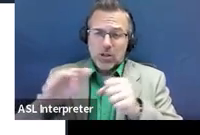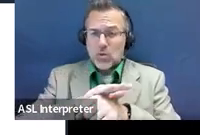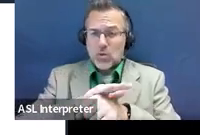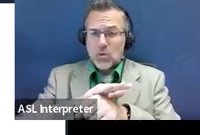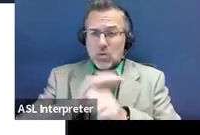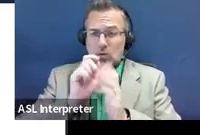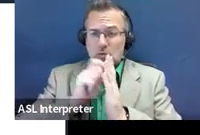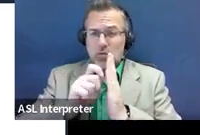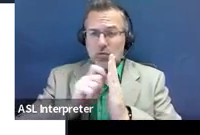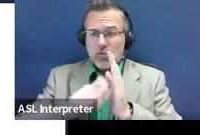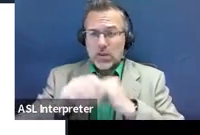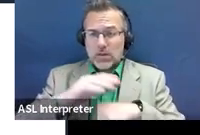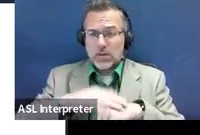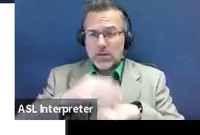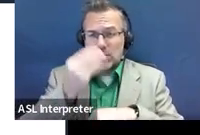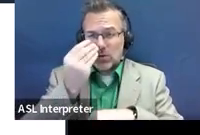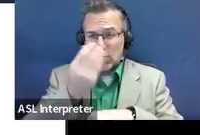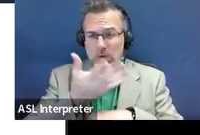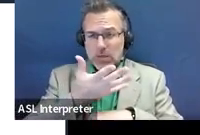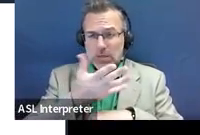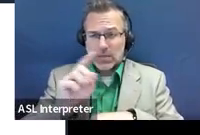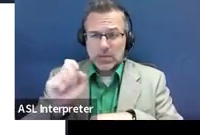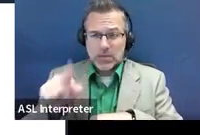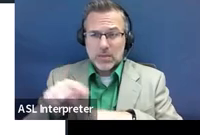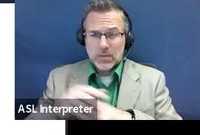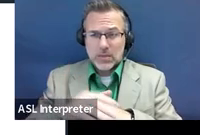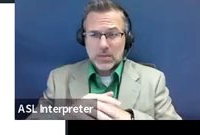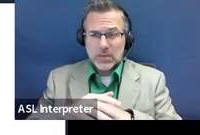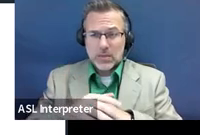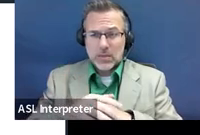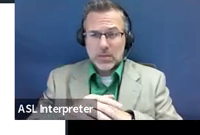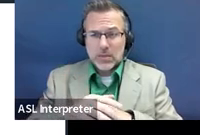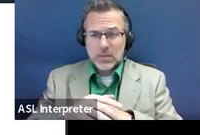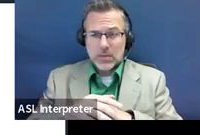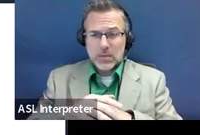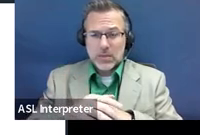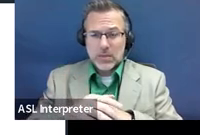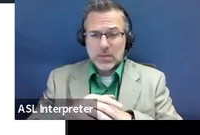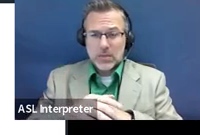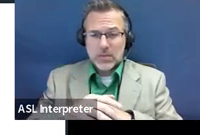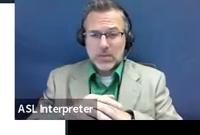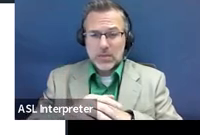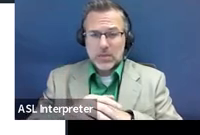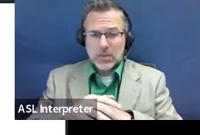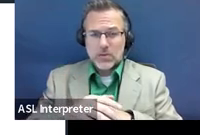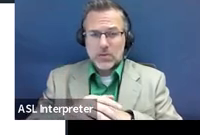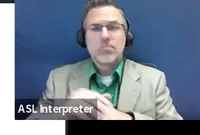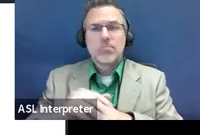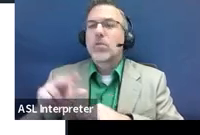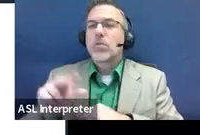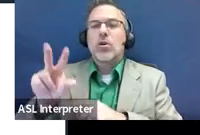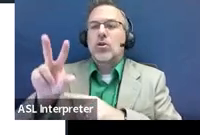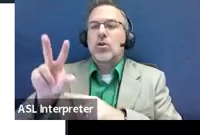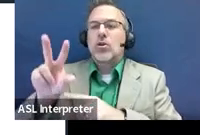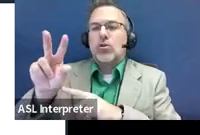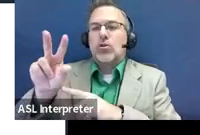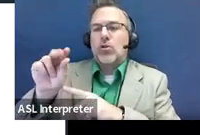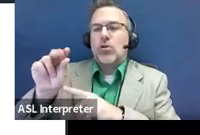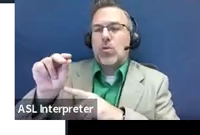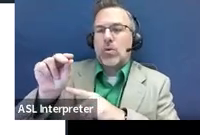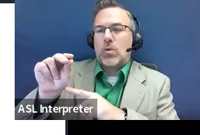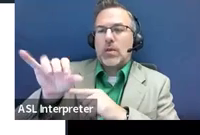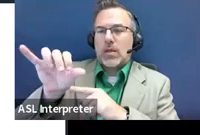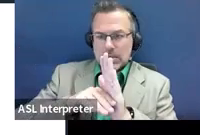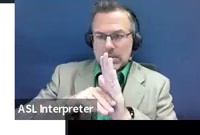written notice is just to let people know that the possible, those are the people invited. So Got the it. People invited don't always show